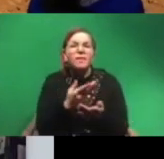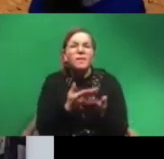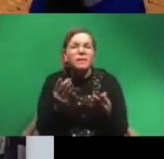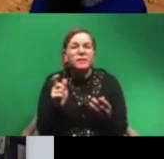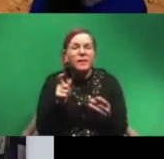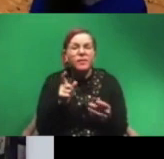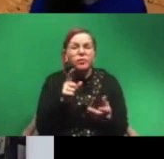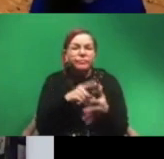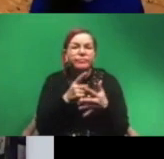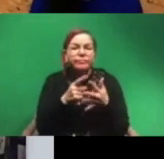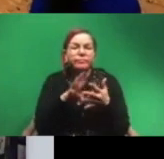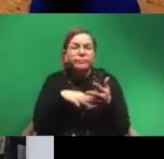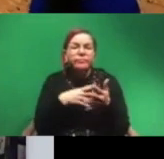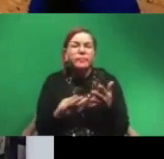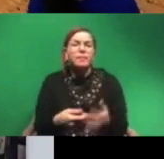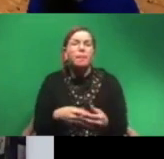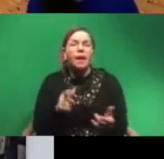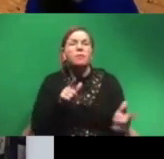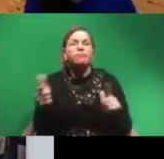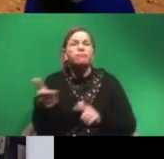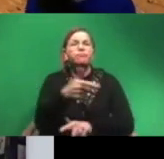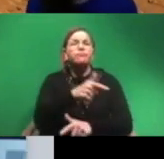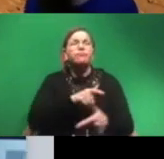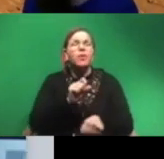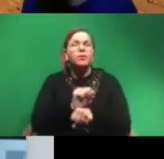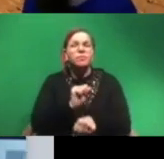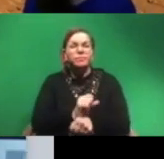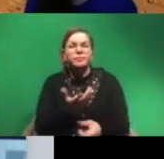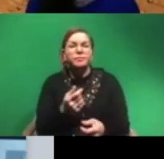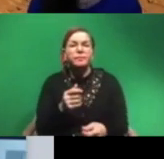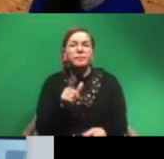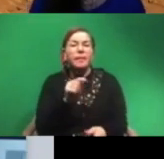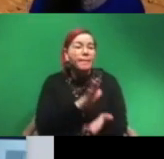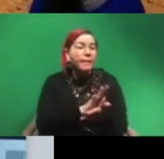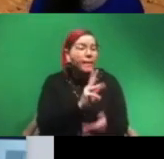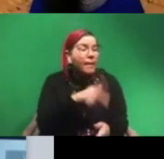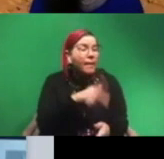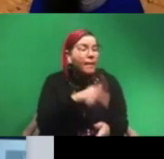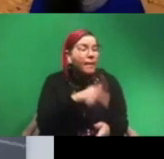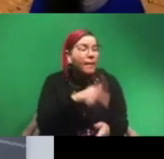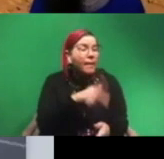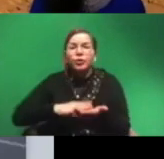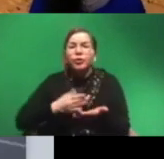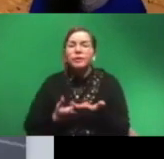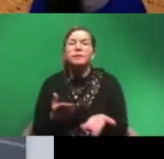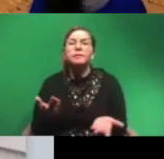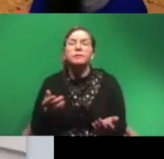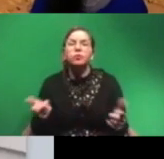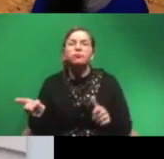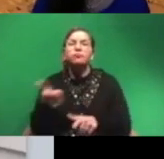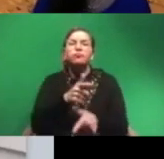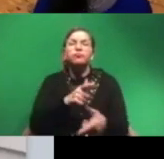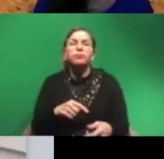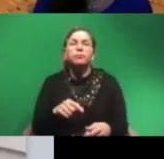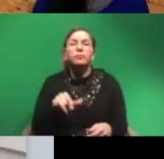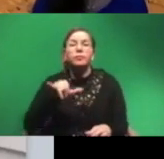that day? And we rotated all the tasks, like lab cleanup or cooking. We did